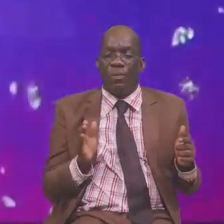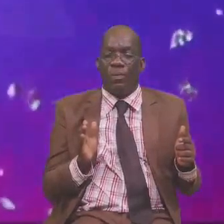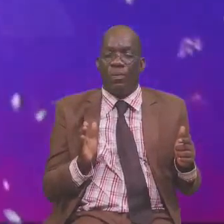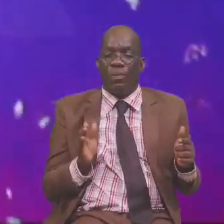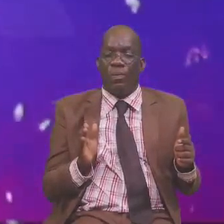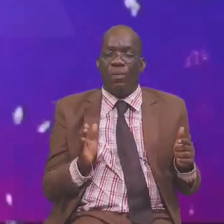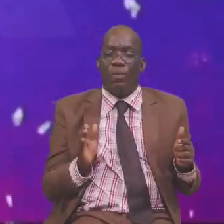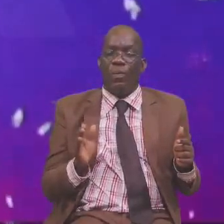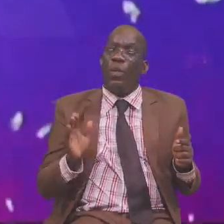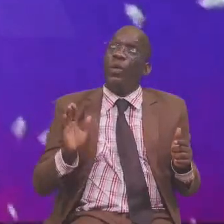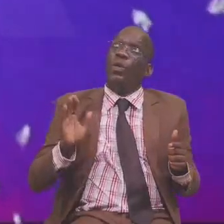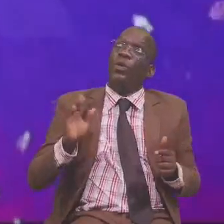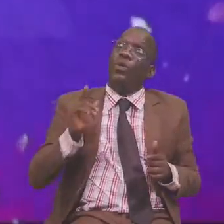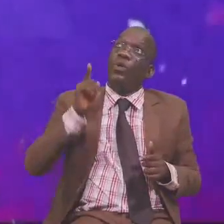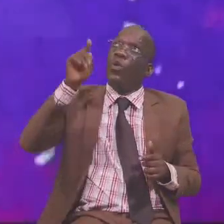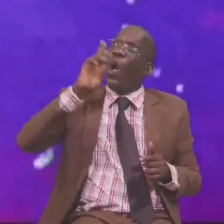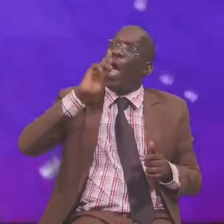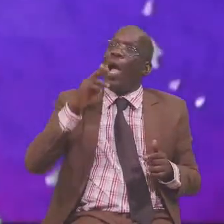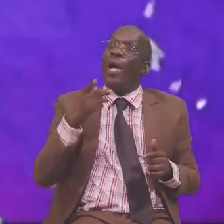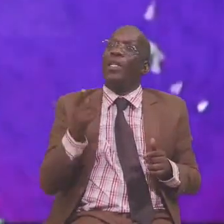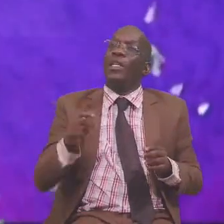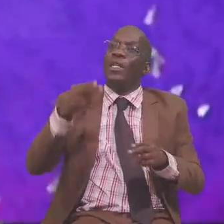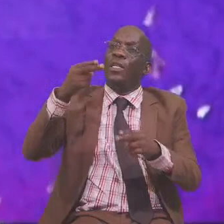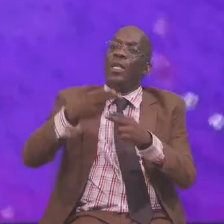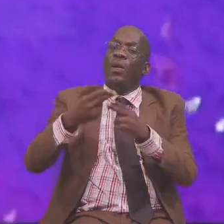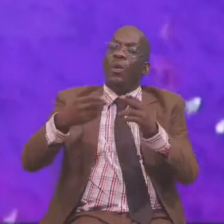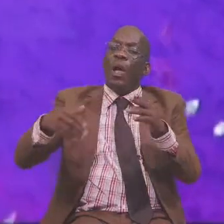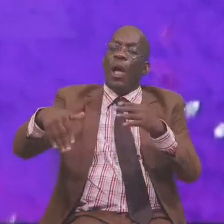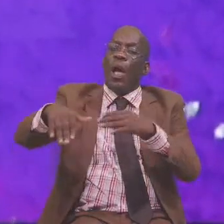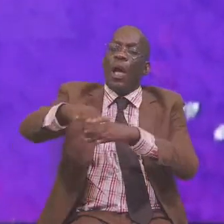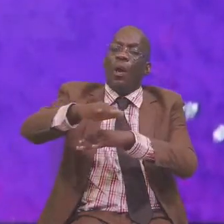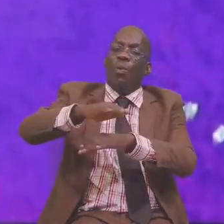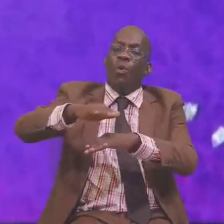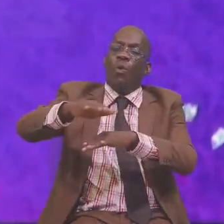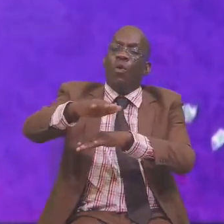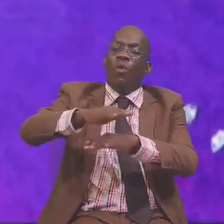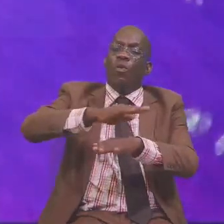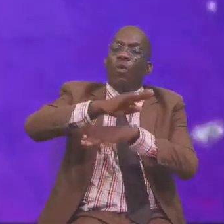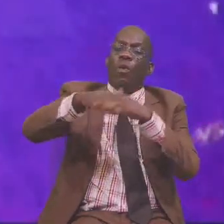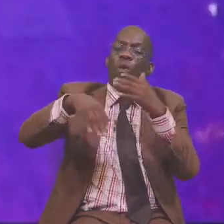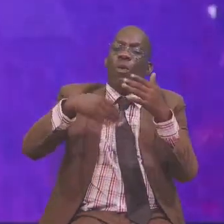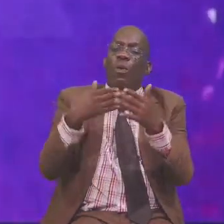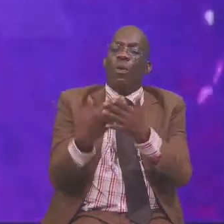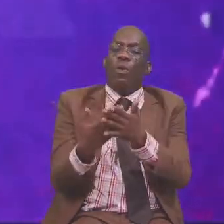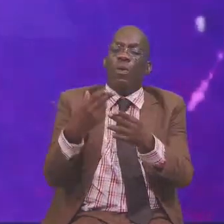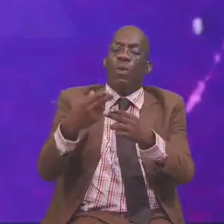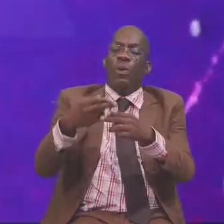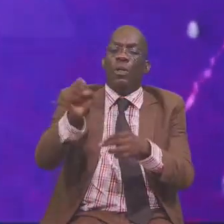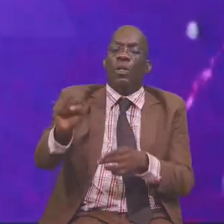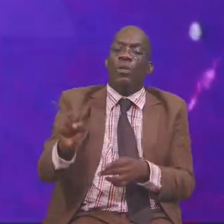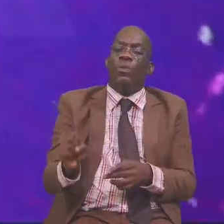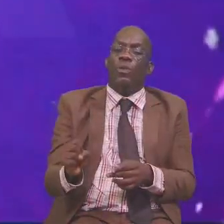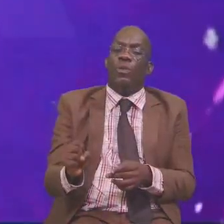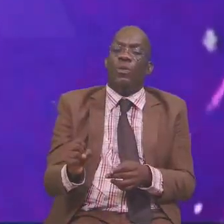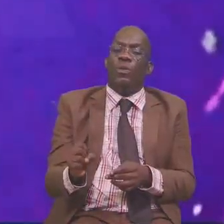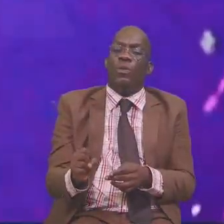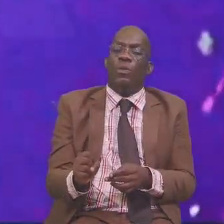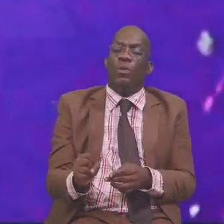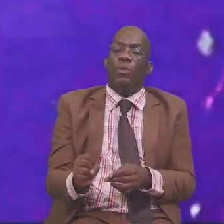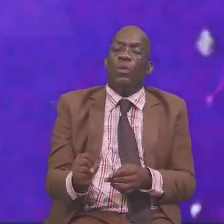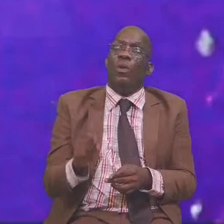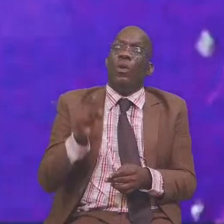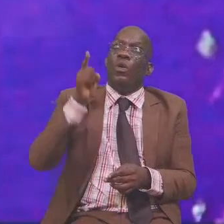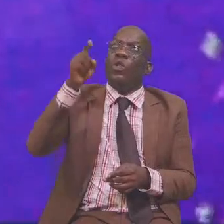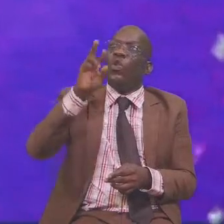You're the name above all names, you